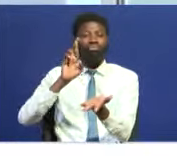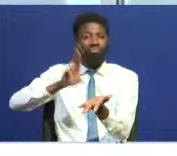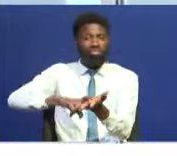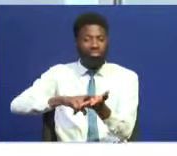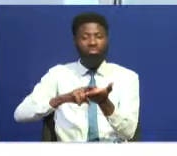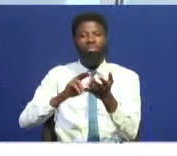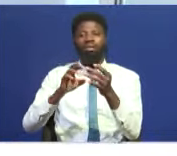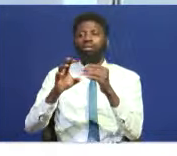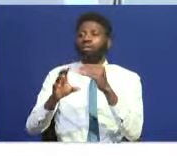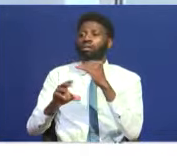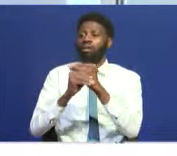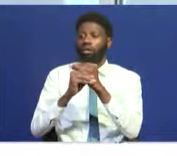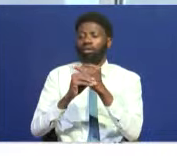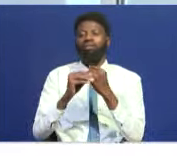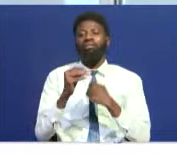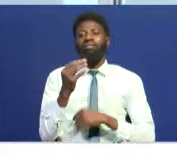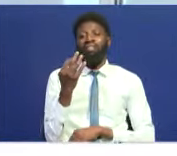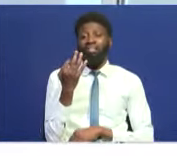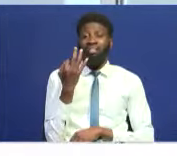additional